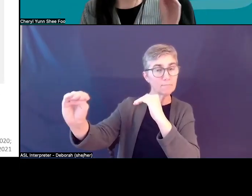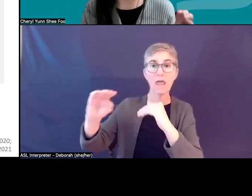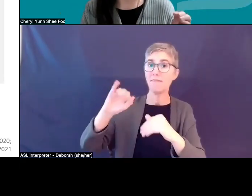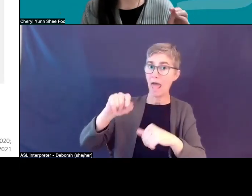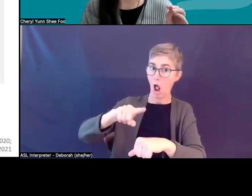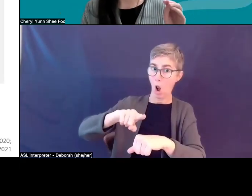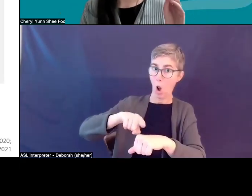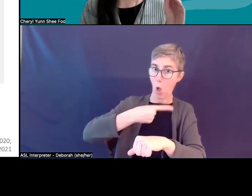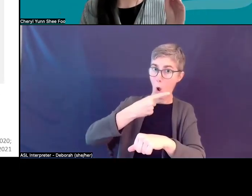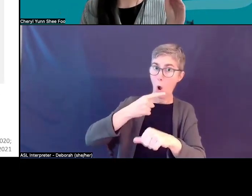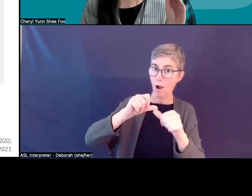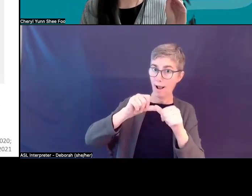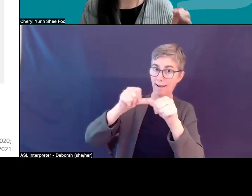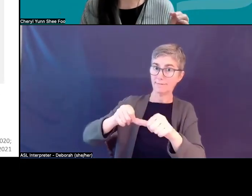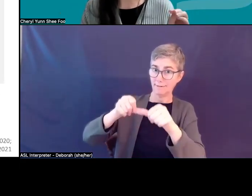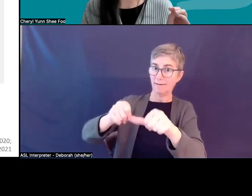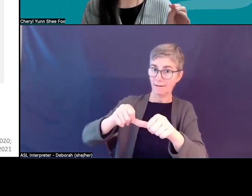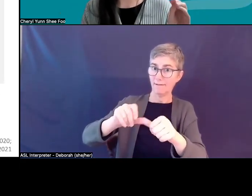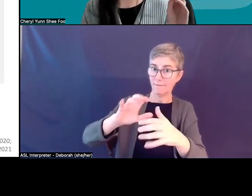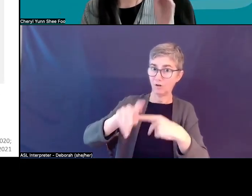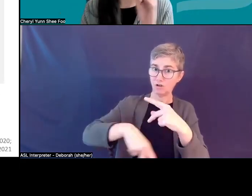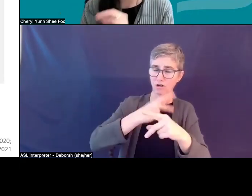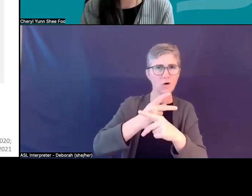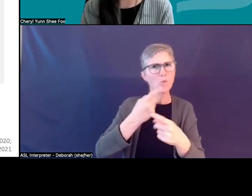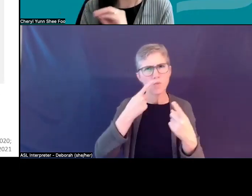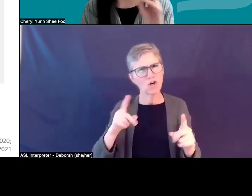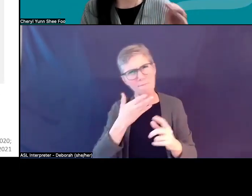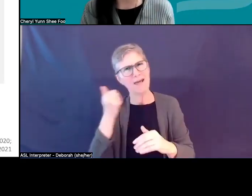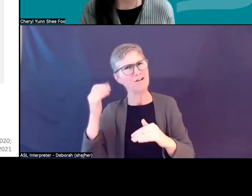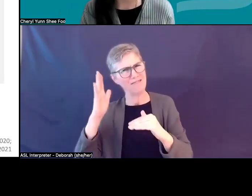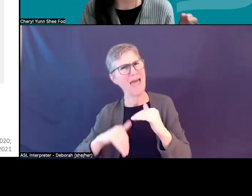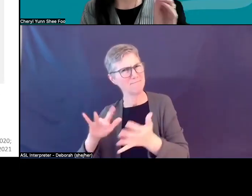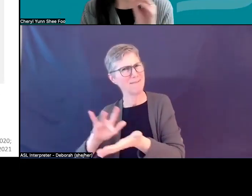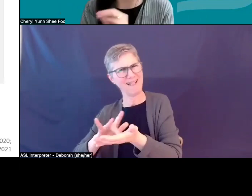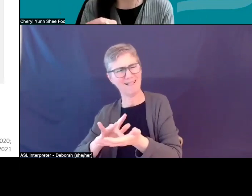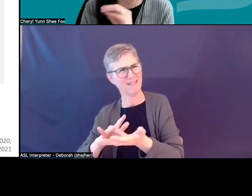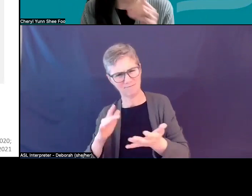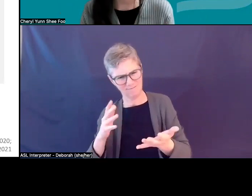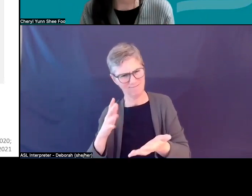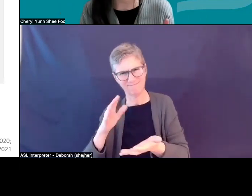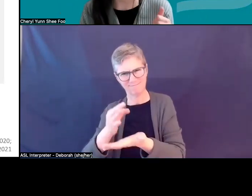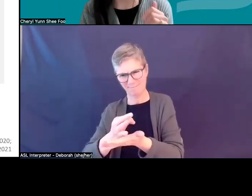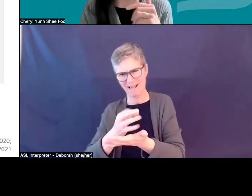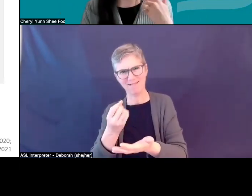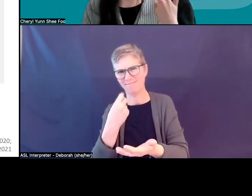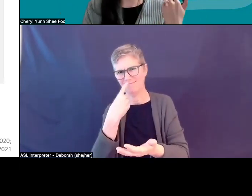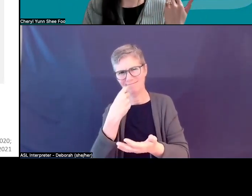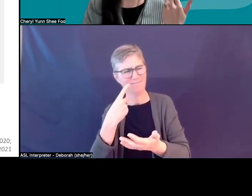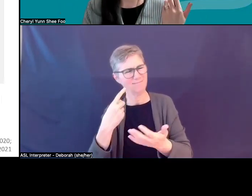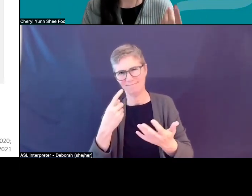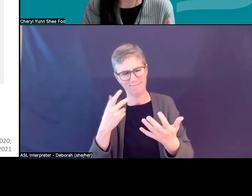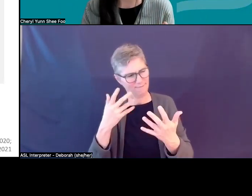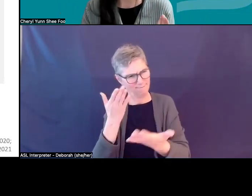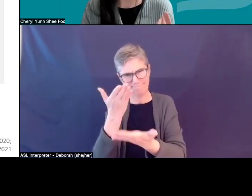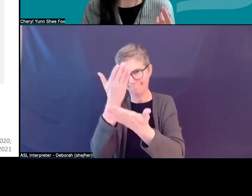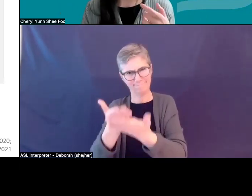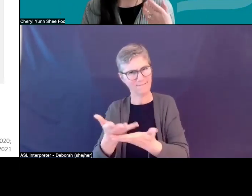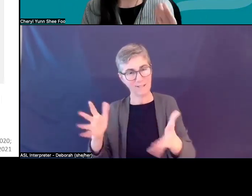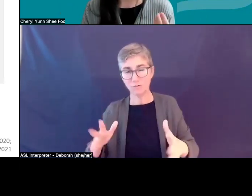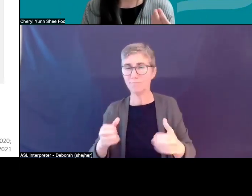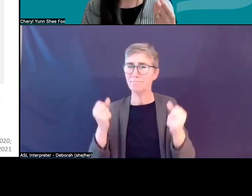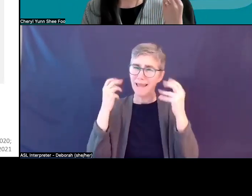works way better than the pill form. So across meta-analyses of randomized control